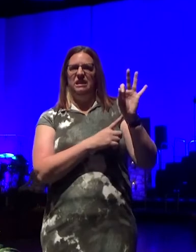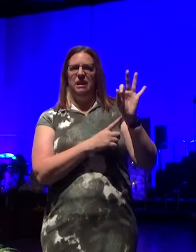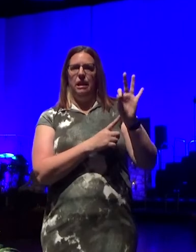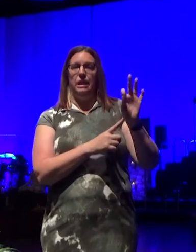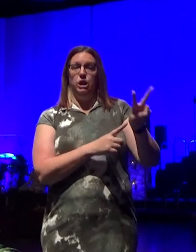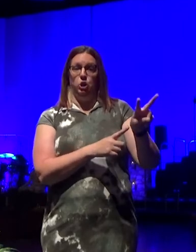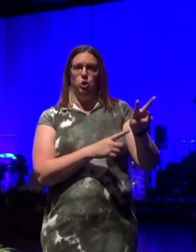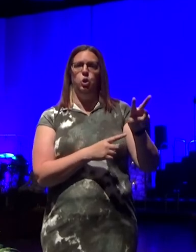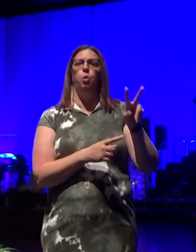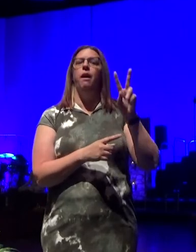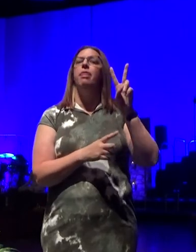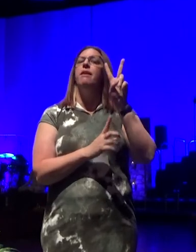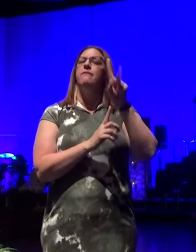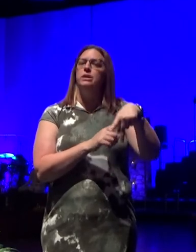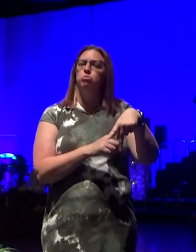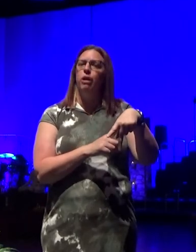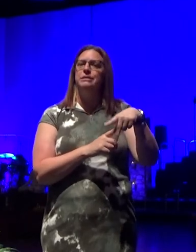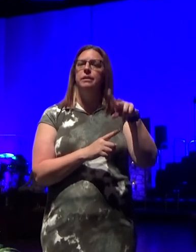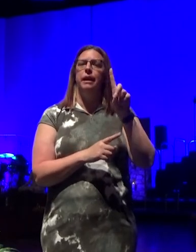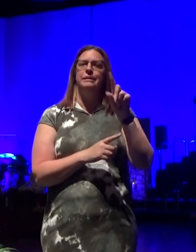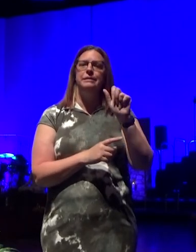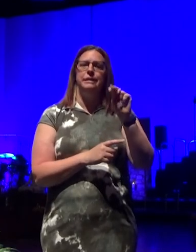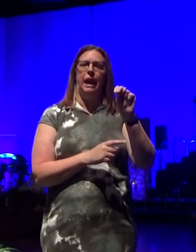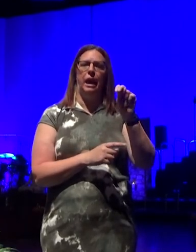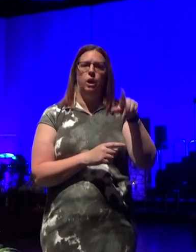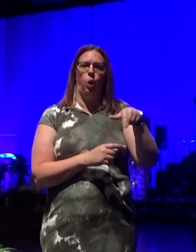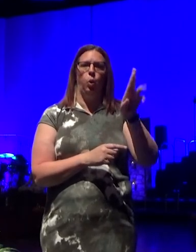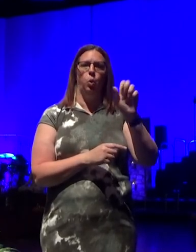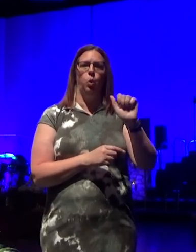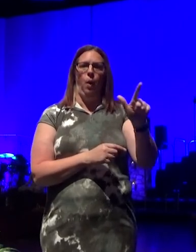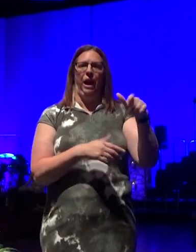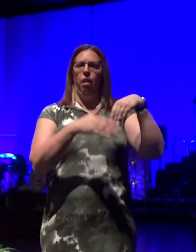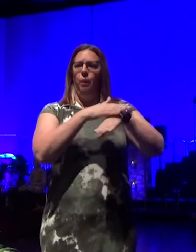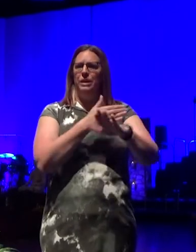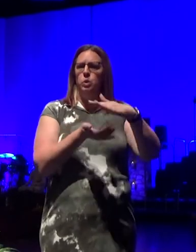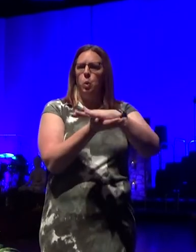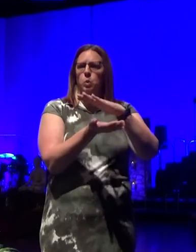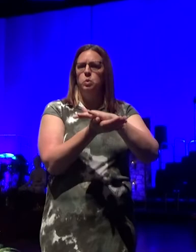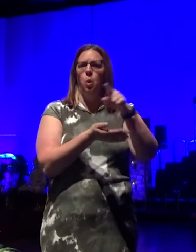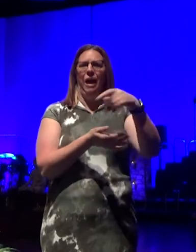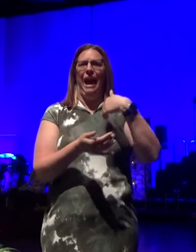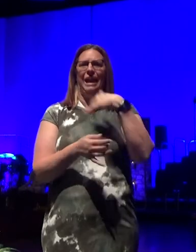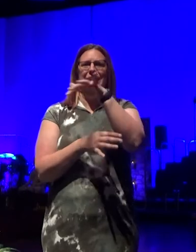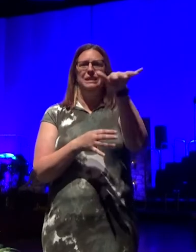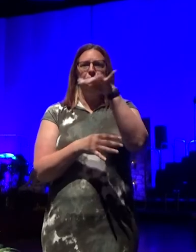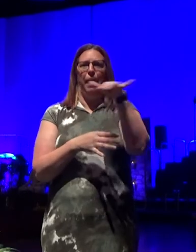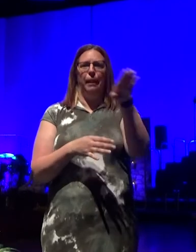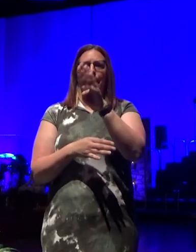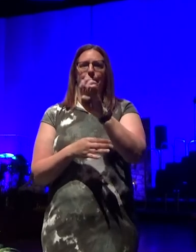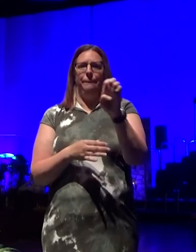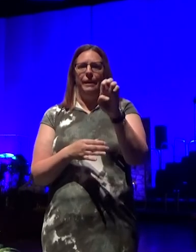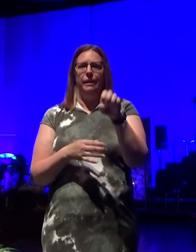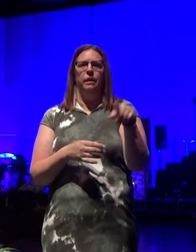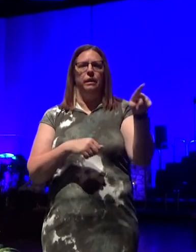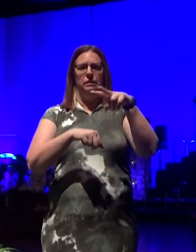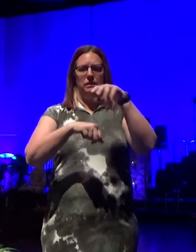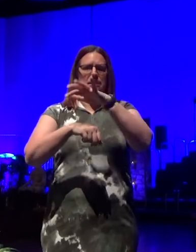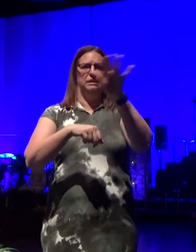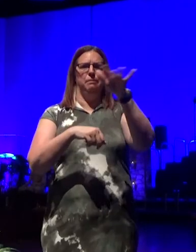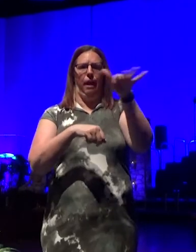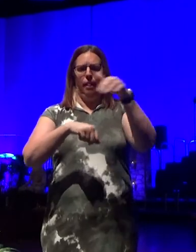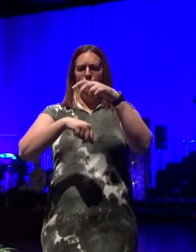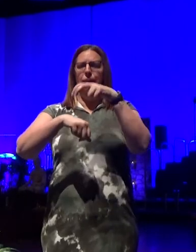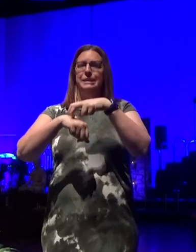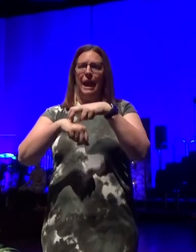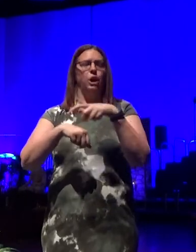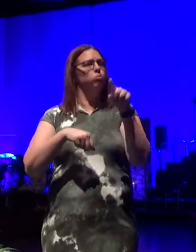New Jersey, and the kids were having a spelling bee, and one of the kids was asked to spell potato, and he said P-O-T-A-T-O, and Dan